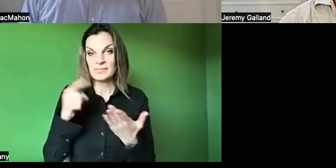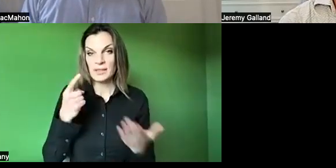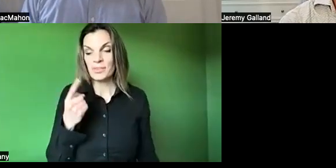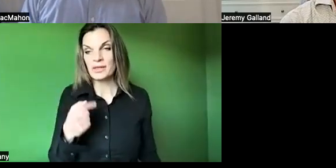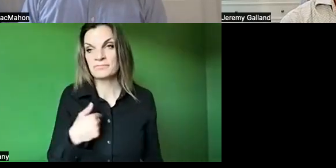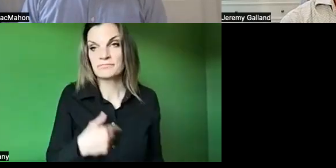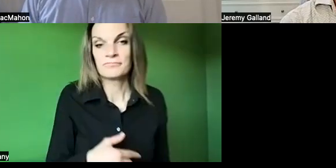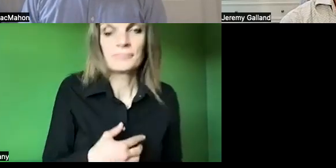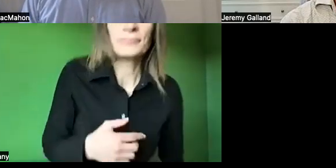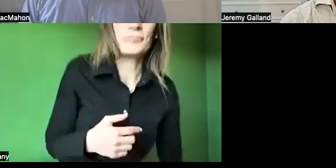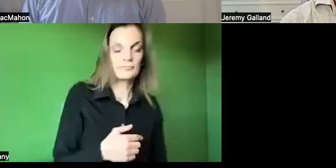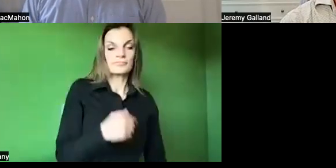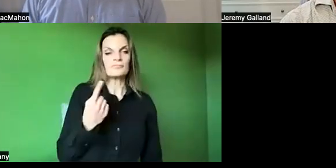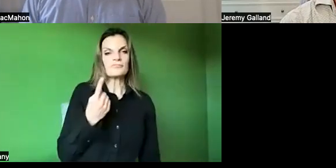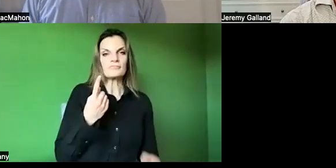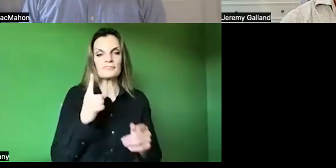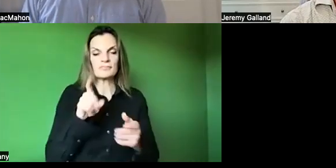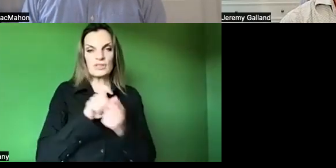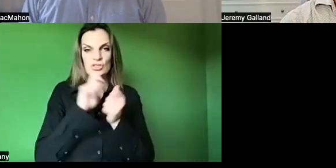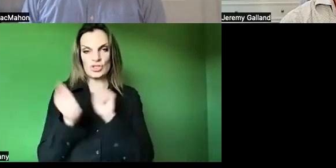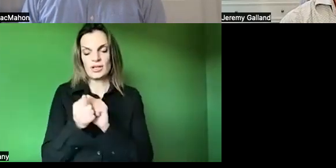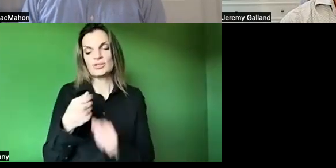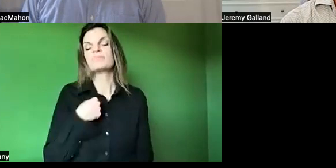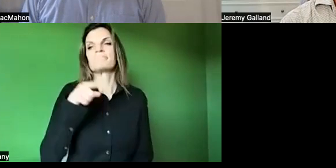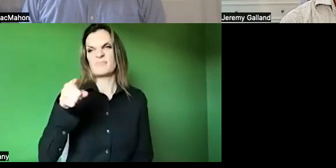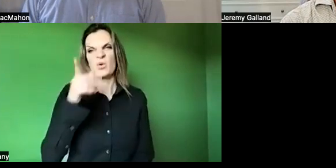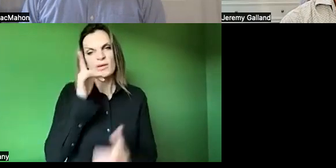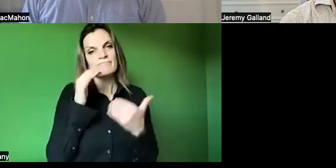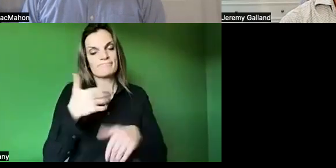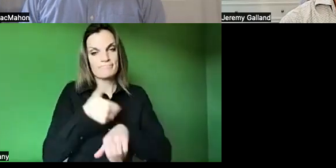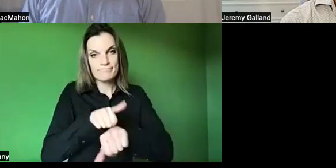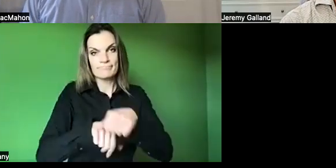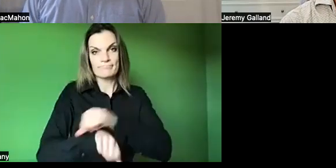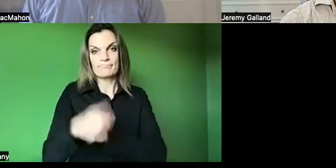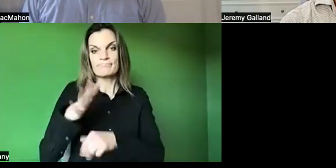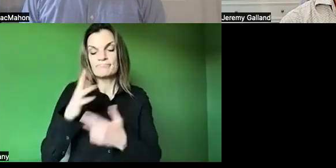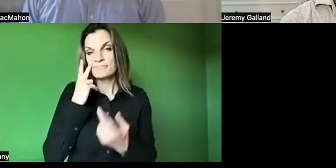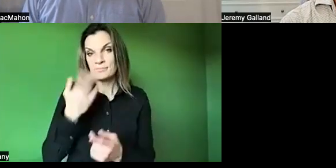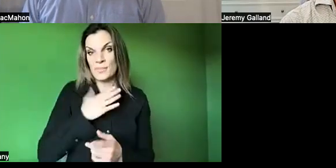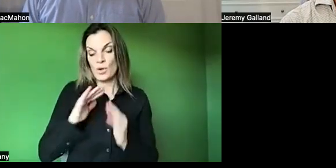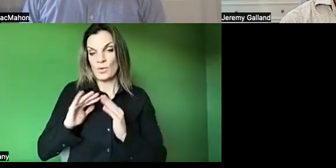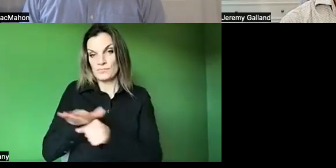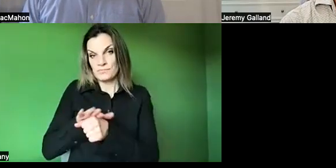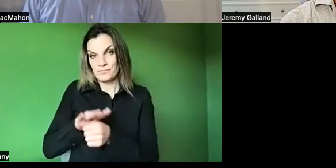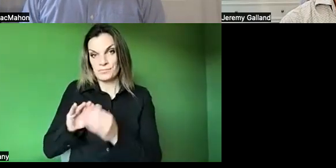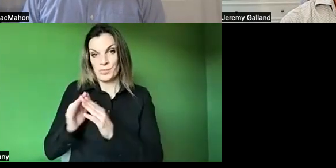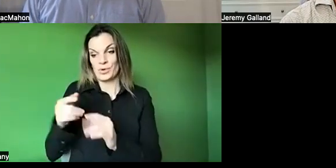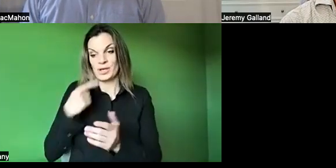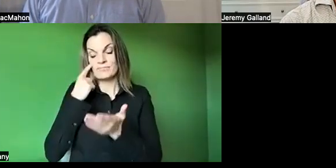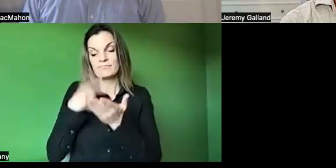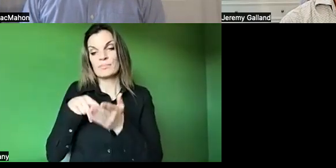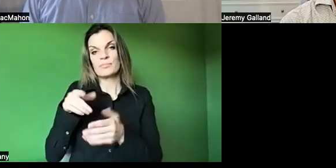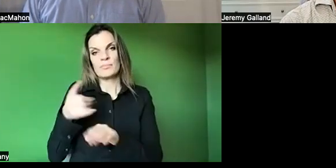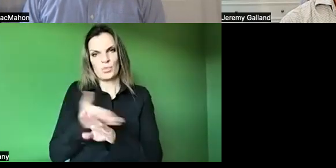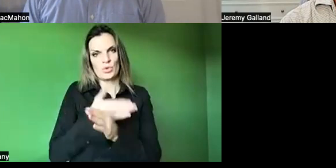ago, I was dissatisfied with the preschools that I saw in our local communities, and I decided to start